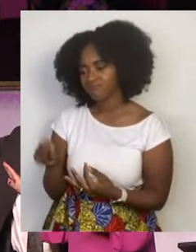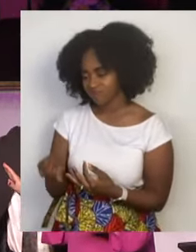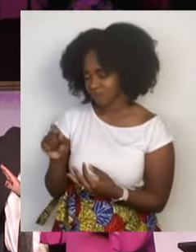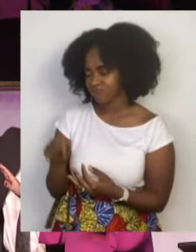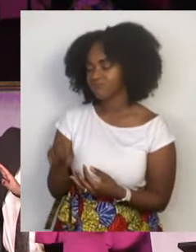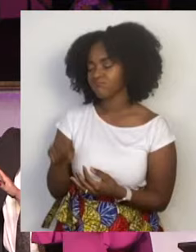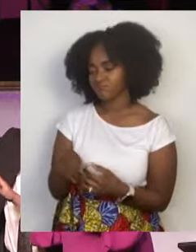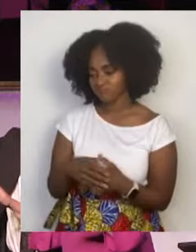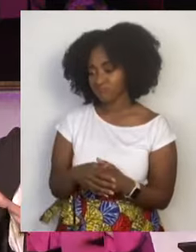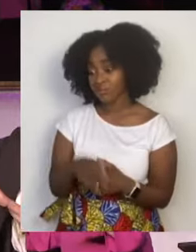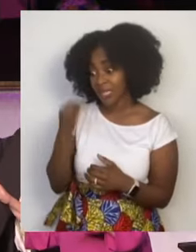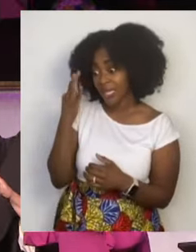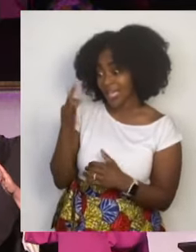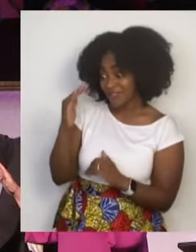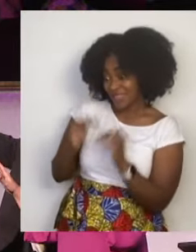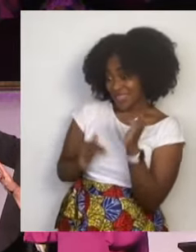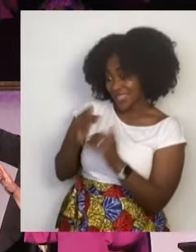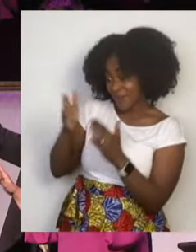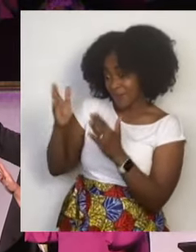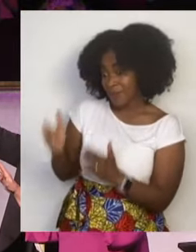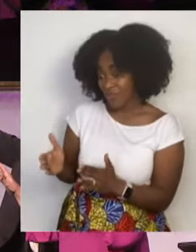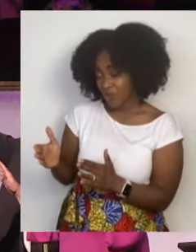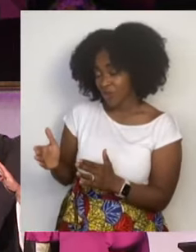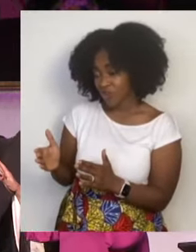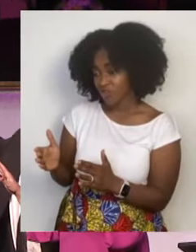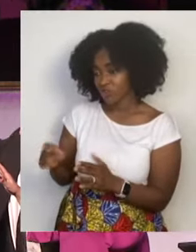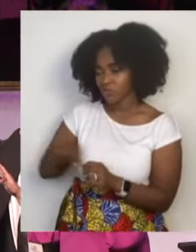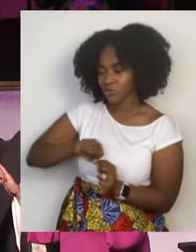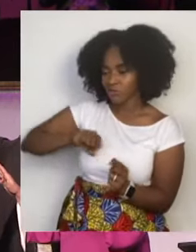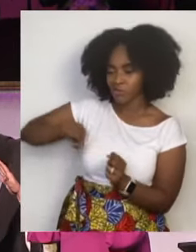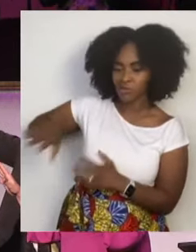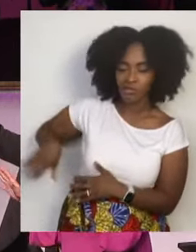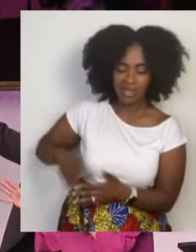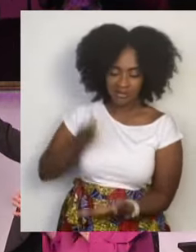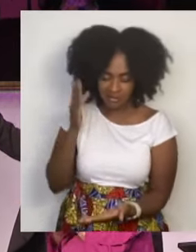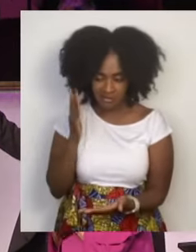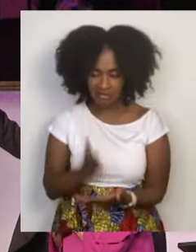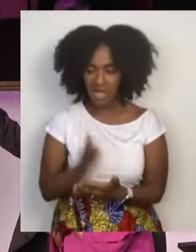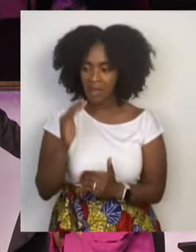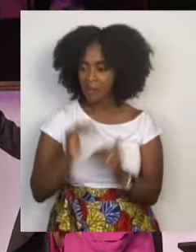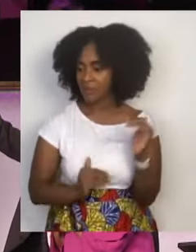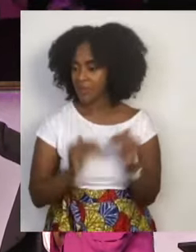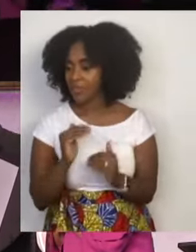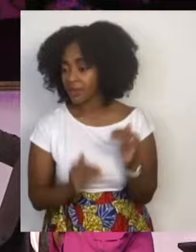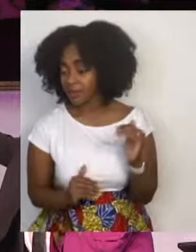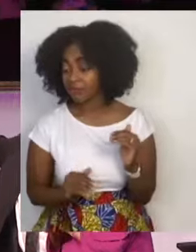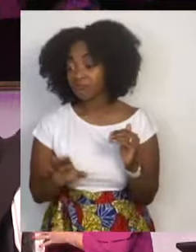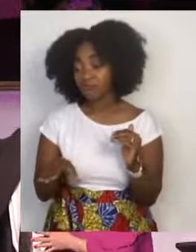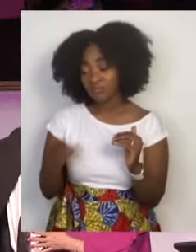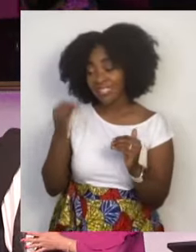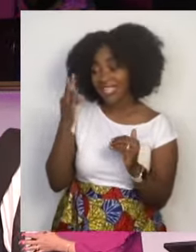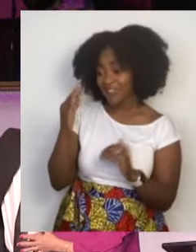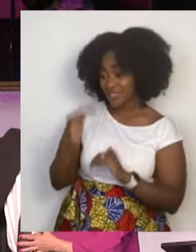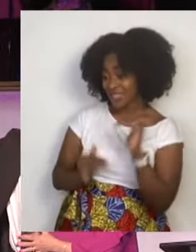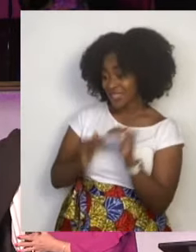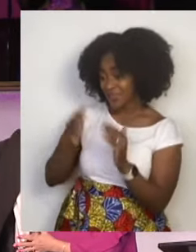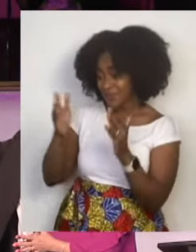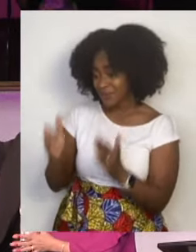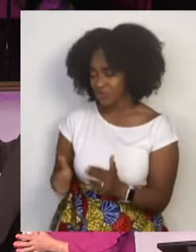stop building, and if the builders stop cutting what needs to be cut,